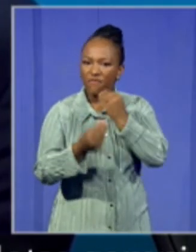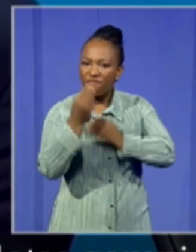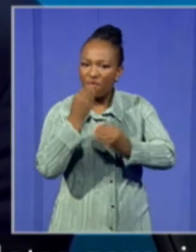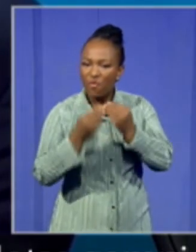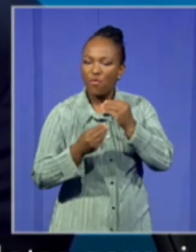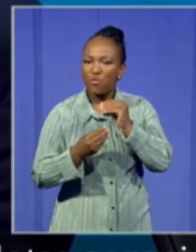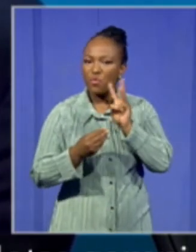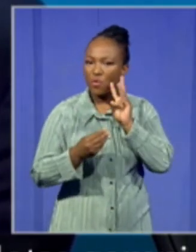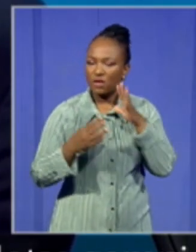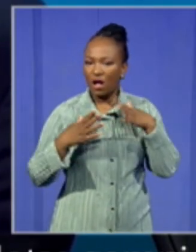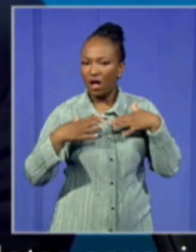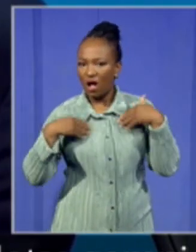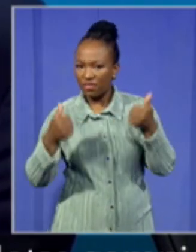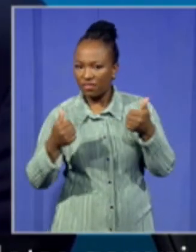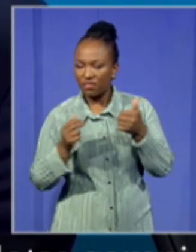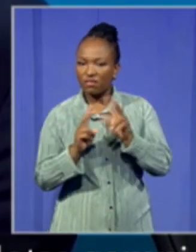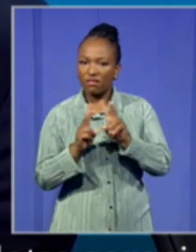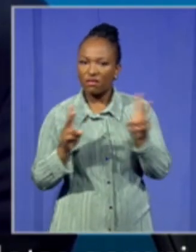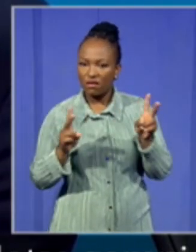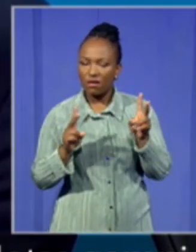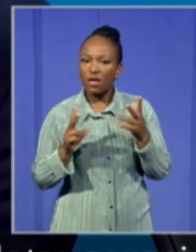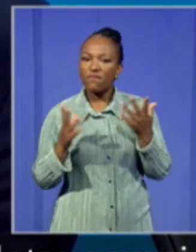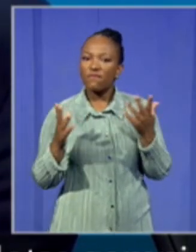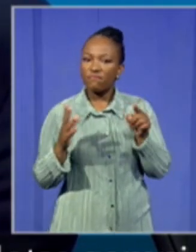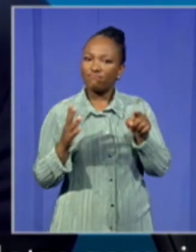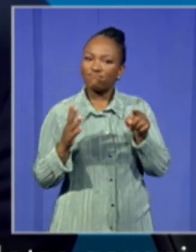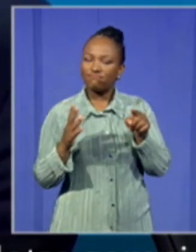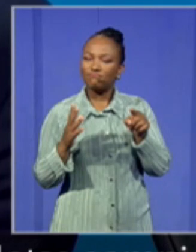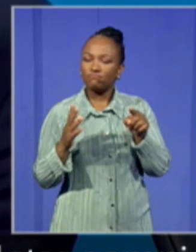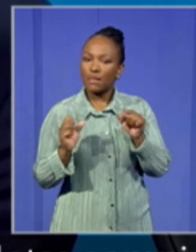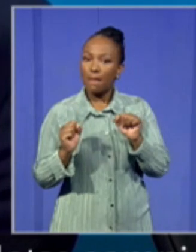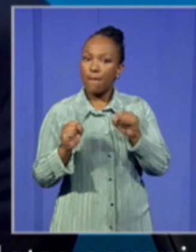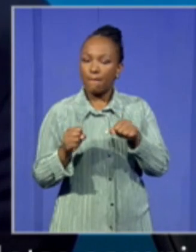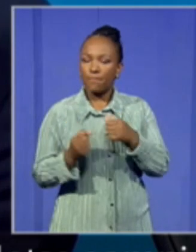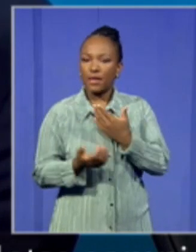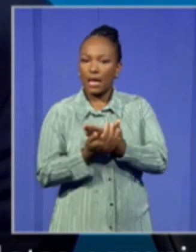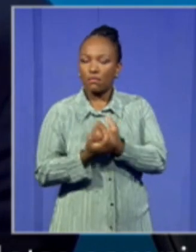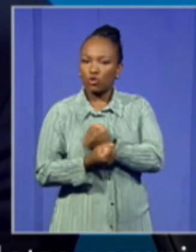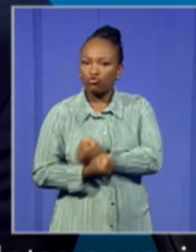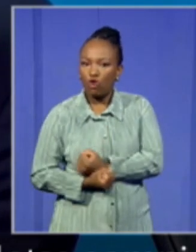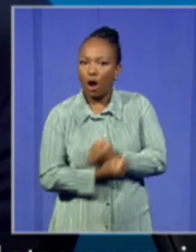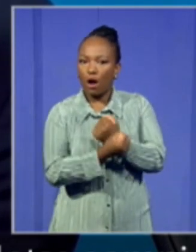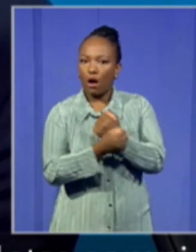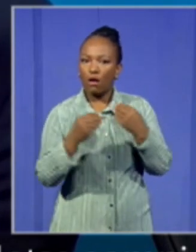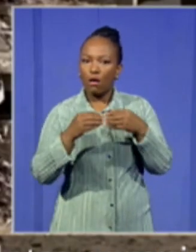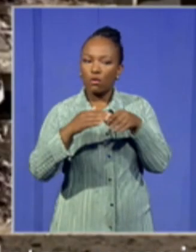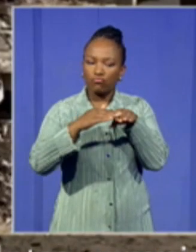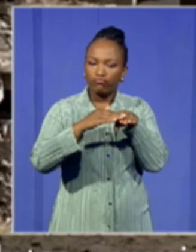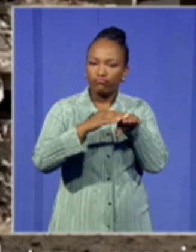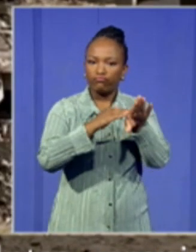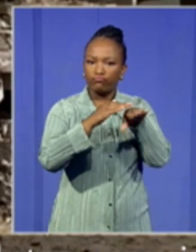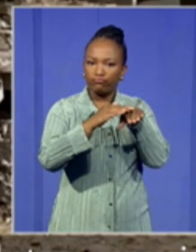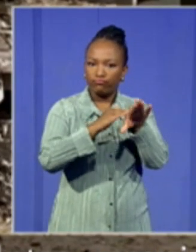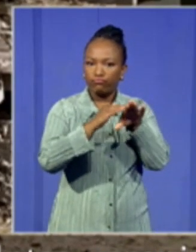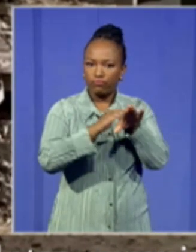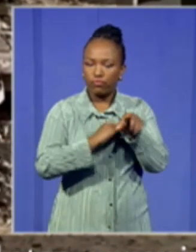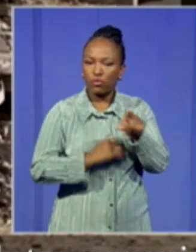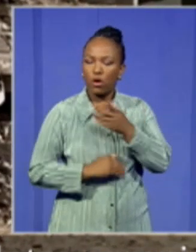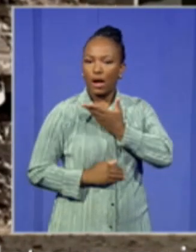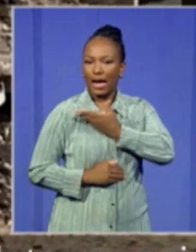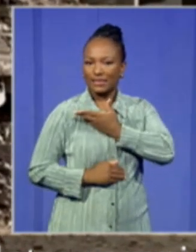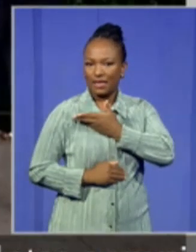would be realistic if you let the commercial flow go into Gaza. Bontsi jwa baagi bo lebane